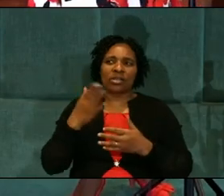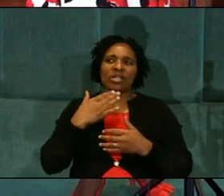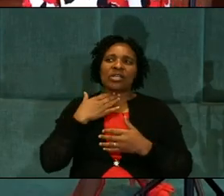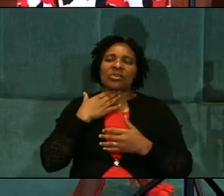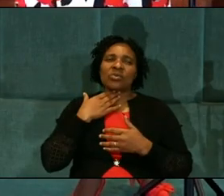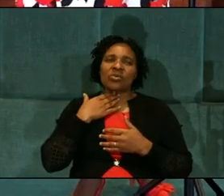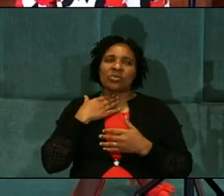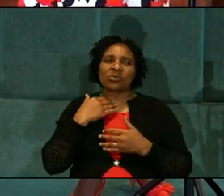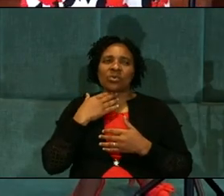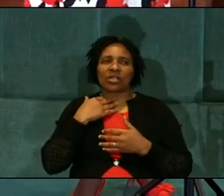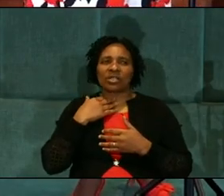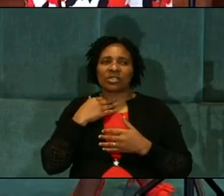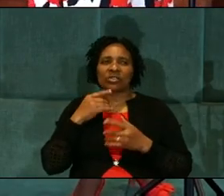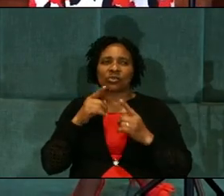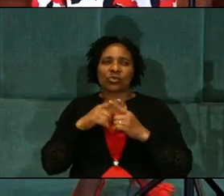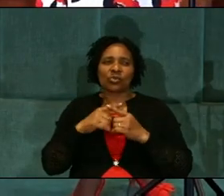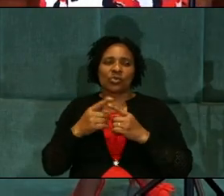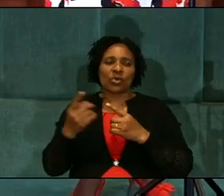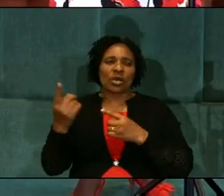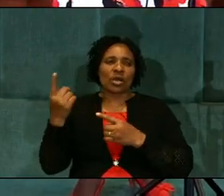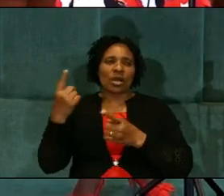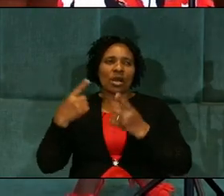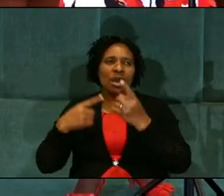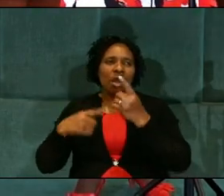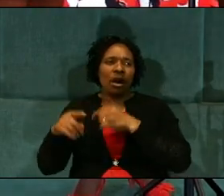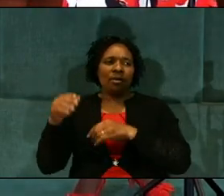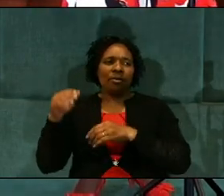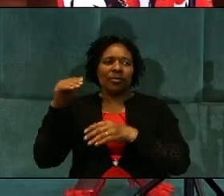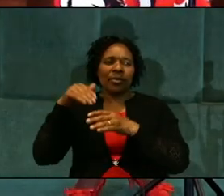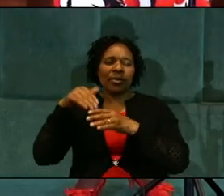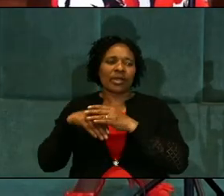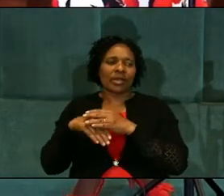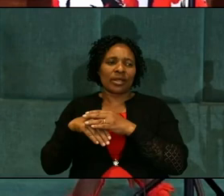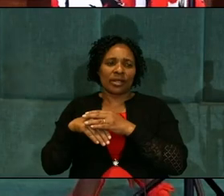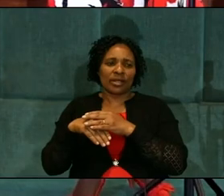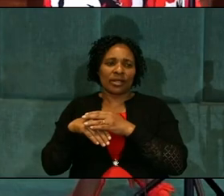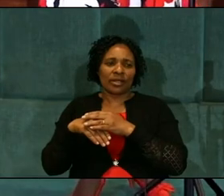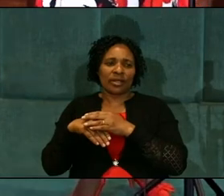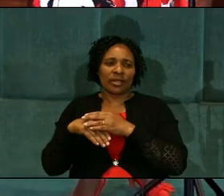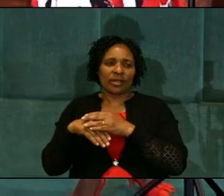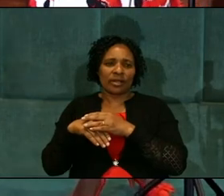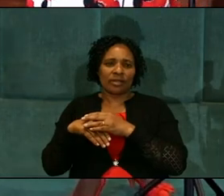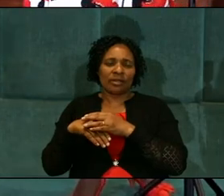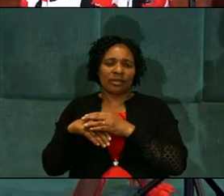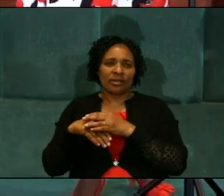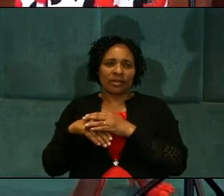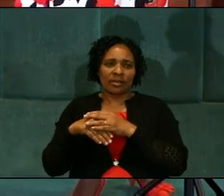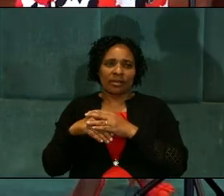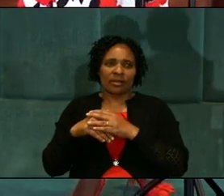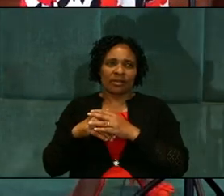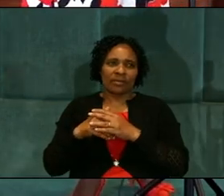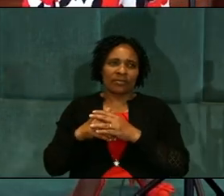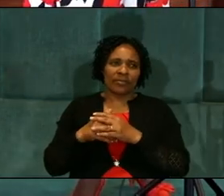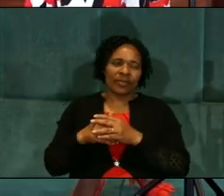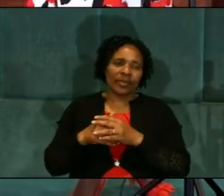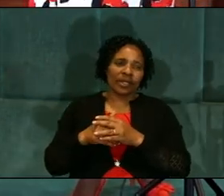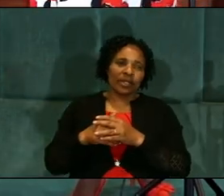This coming Sabbath will be your deliverance. Hear anybody else? Hear anybody? hear anybody else?